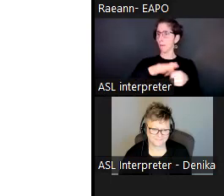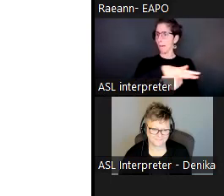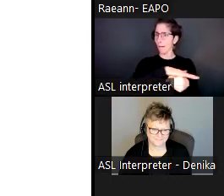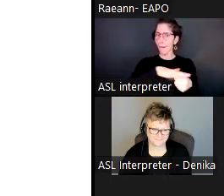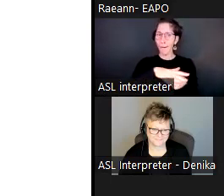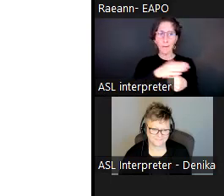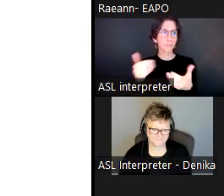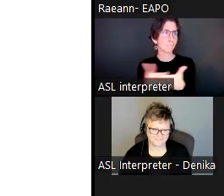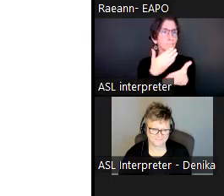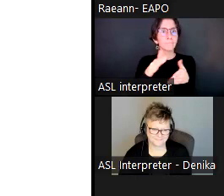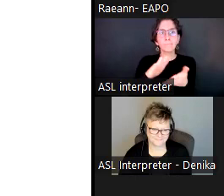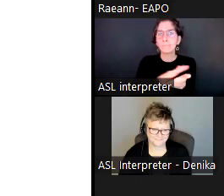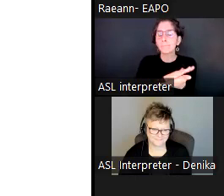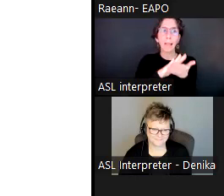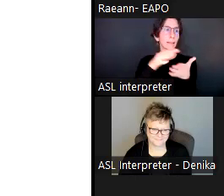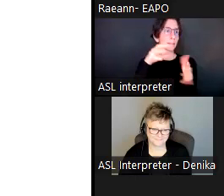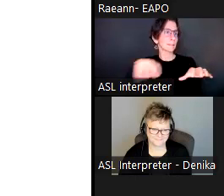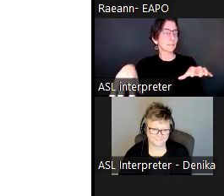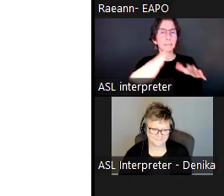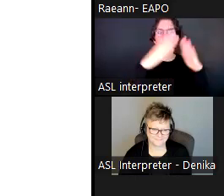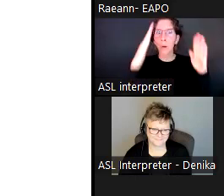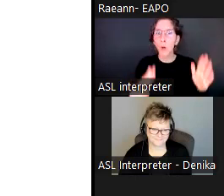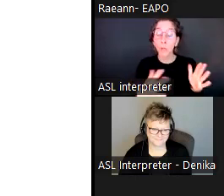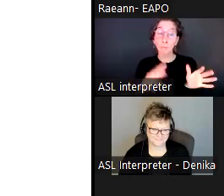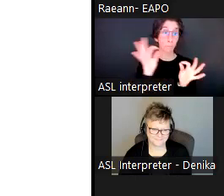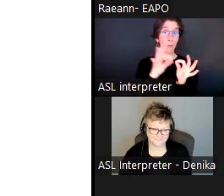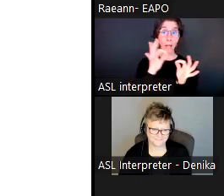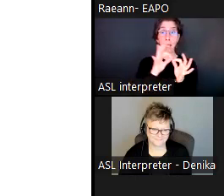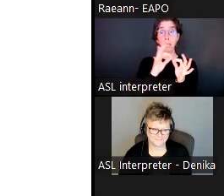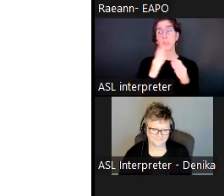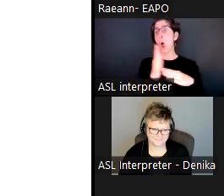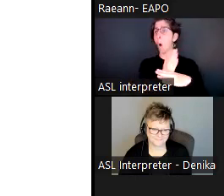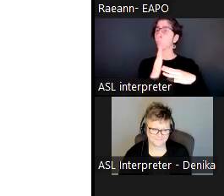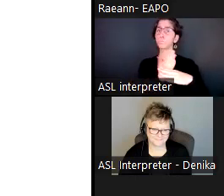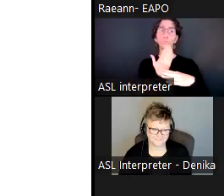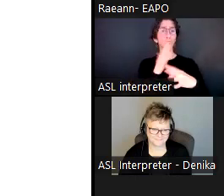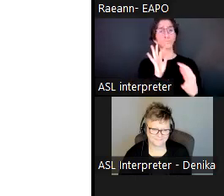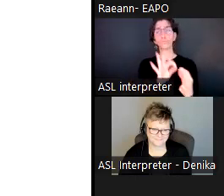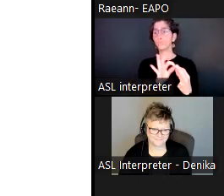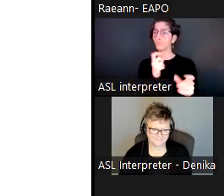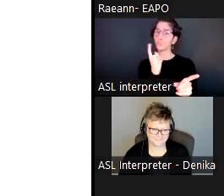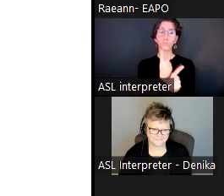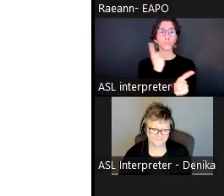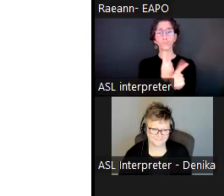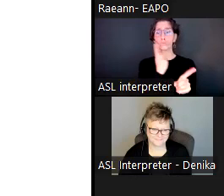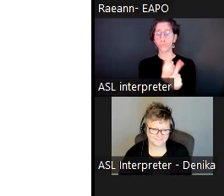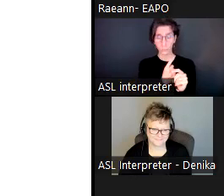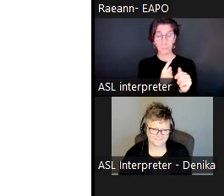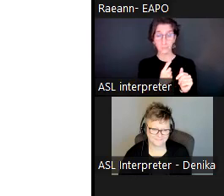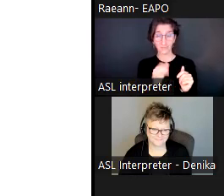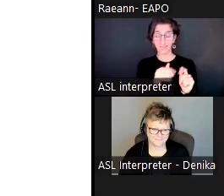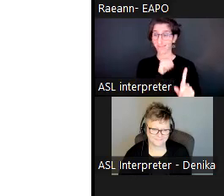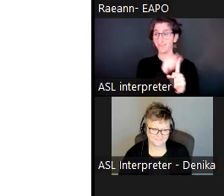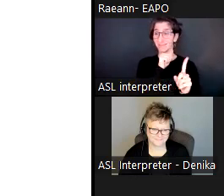nice neighborhood, and the price of the rental is average. It's a good price. So